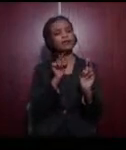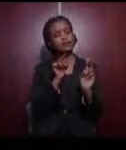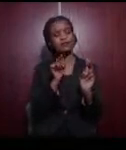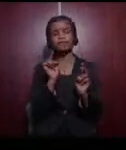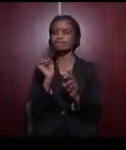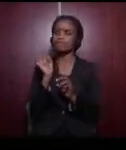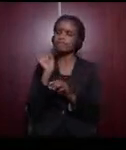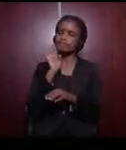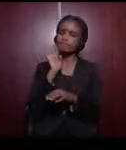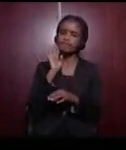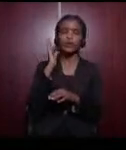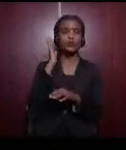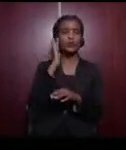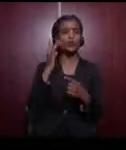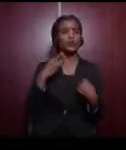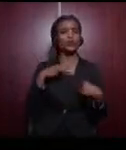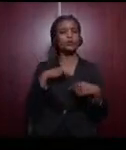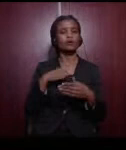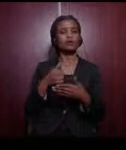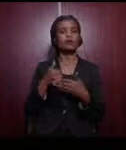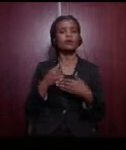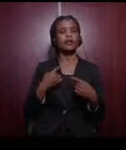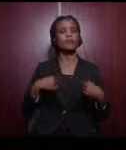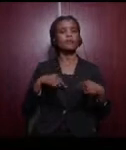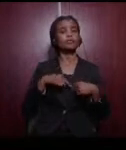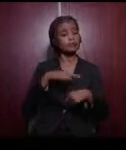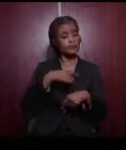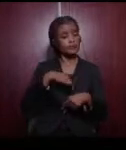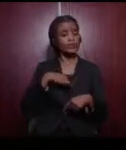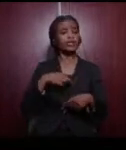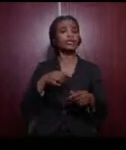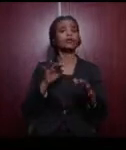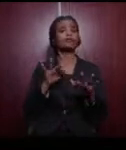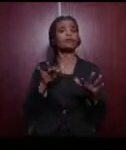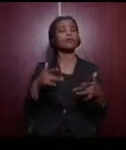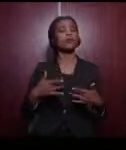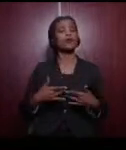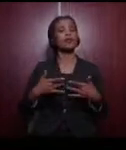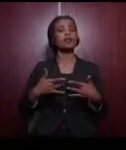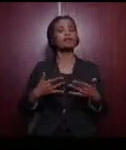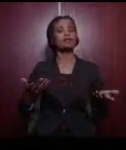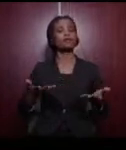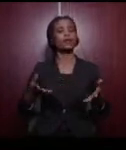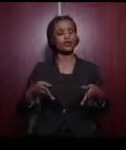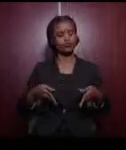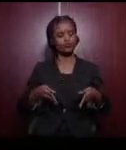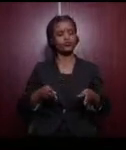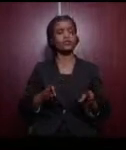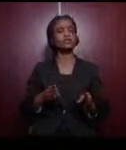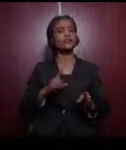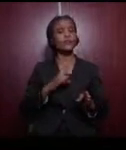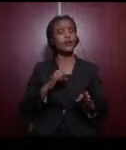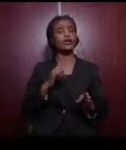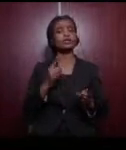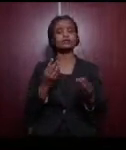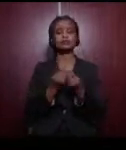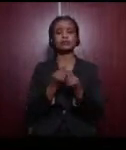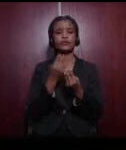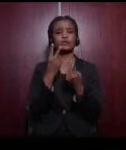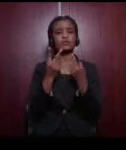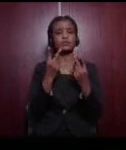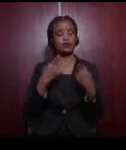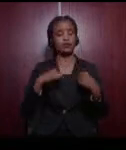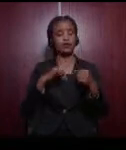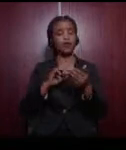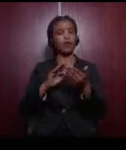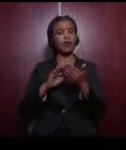abantu esihleli thina estradini esibona izinto zenzeka on our community day in day out. Ngoba